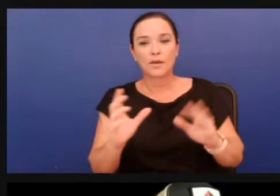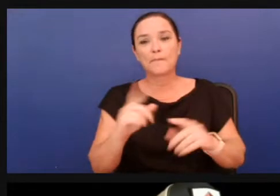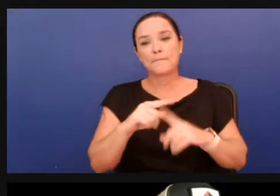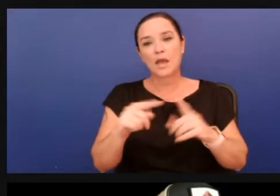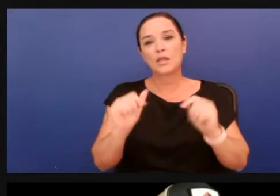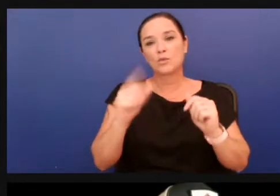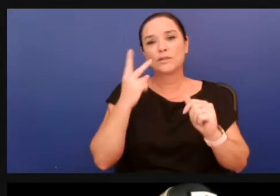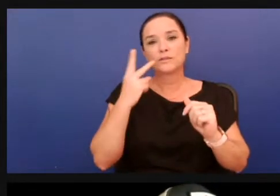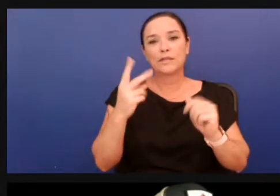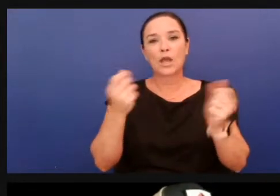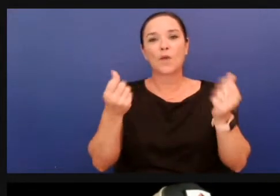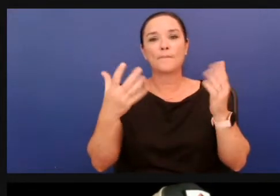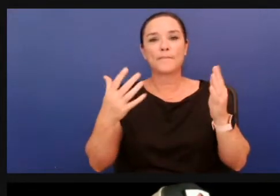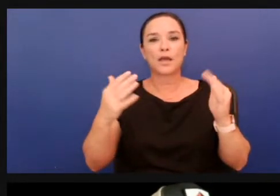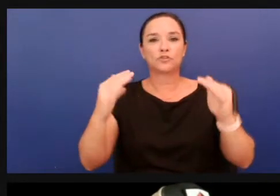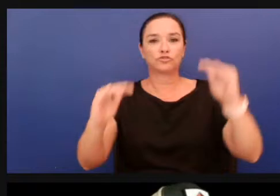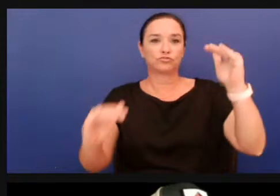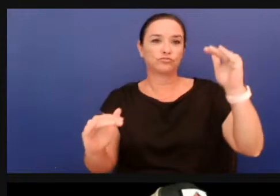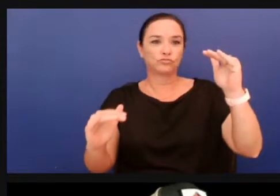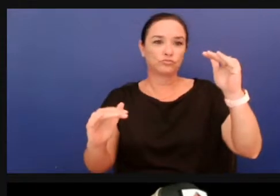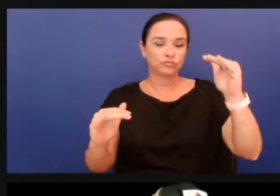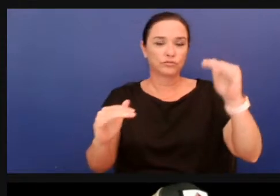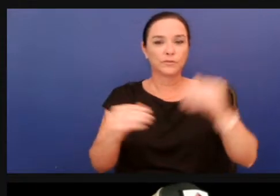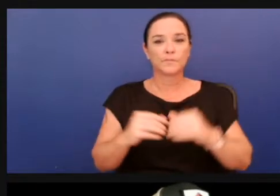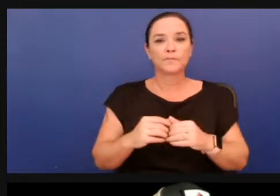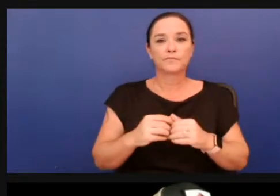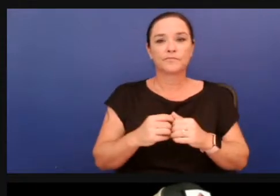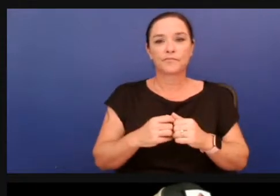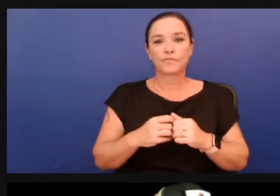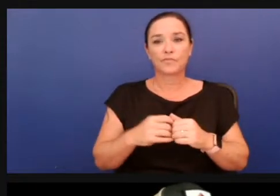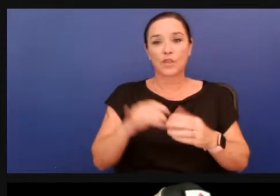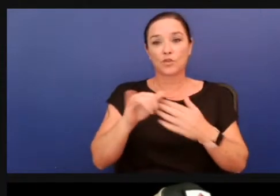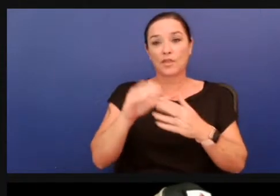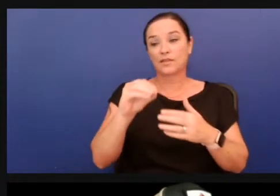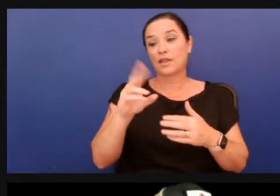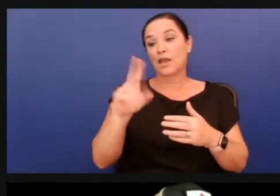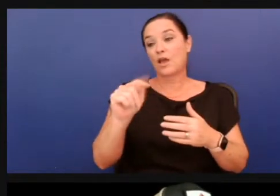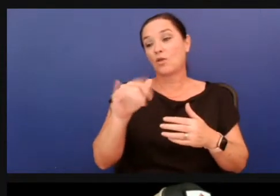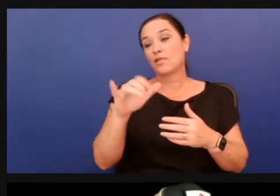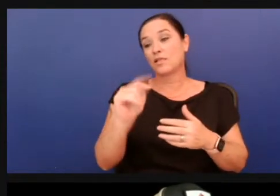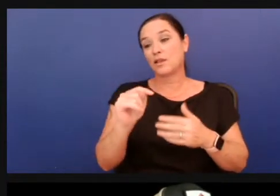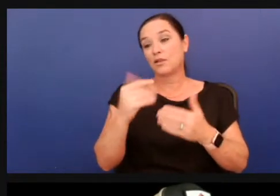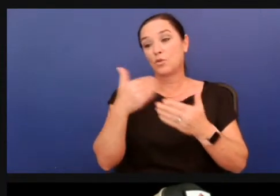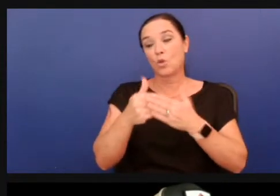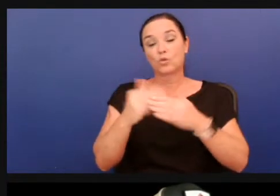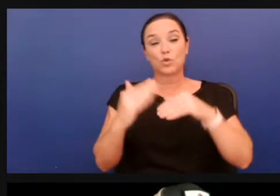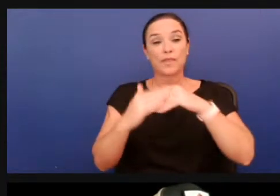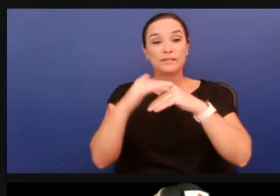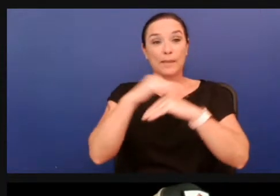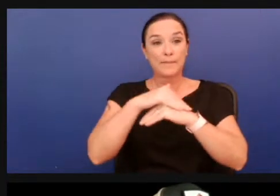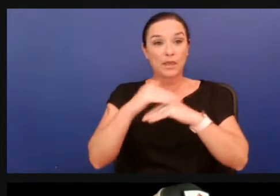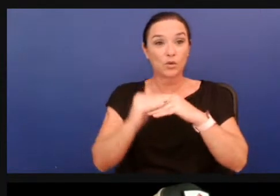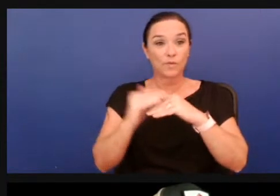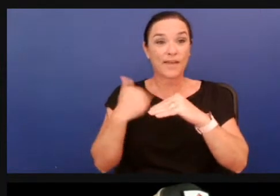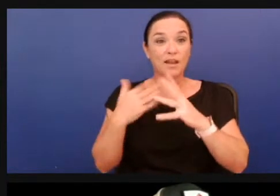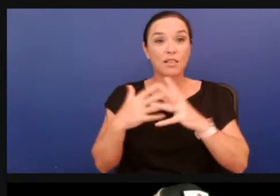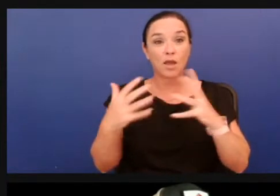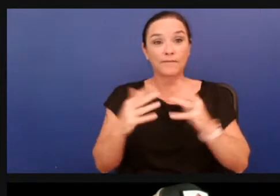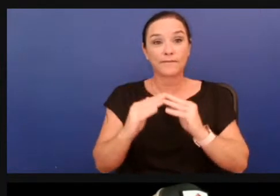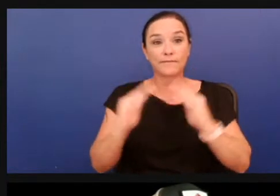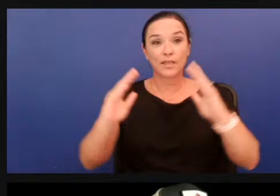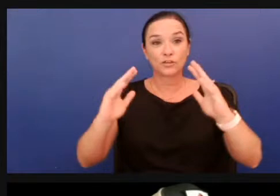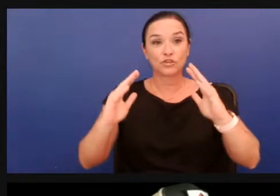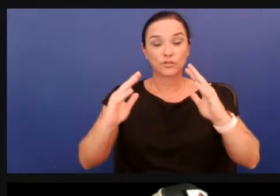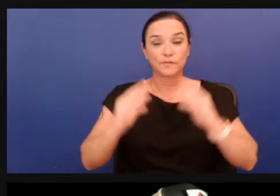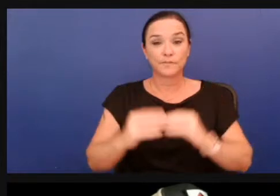much we are, how the scale compares, right? And this is outlet up by the summit where we had a lot of deflation there, and once again here. If